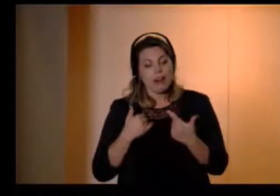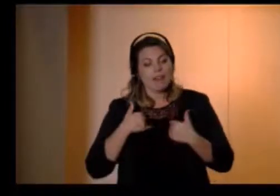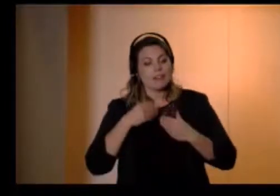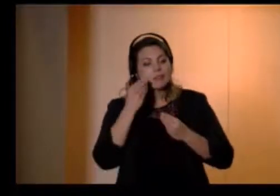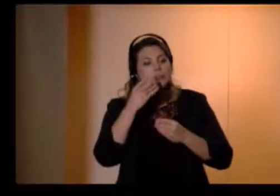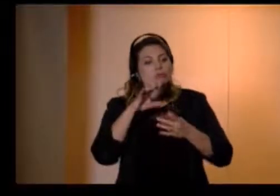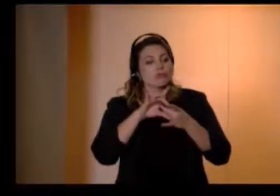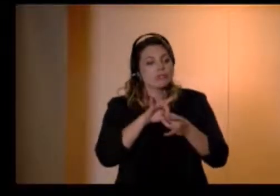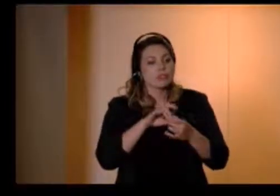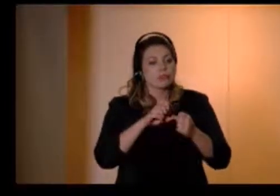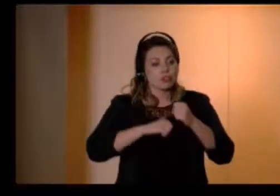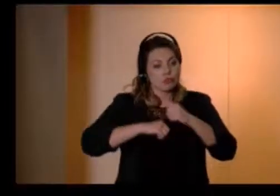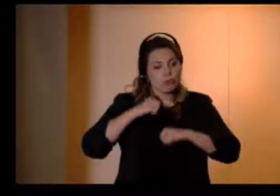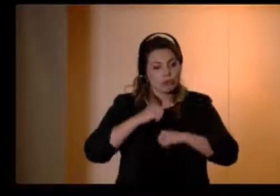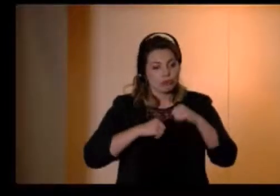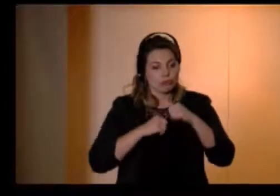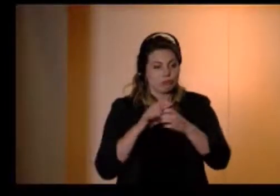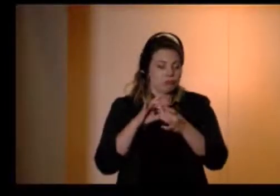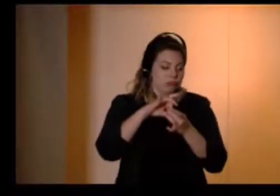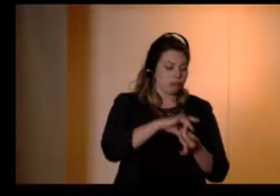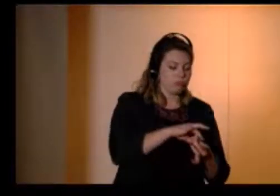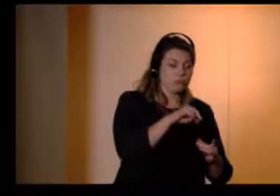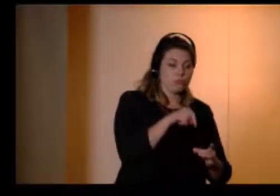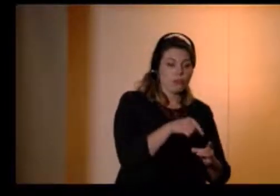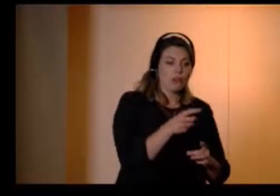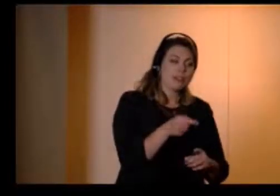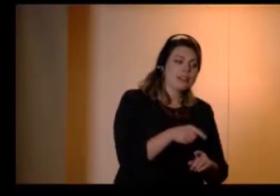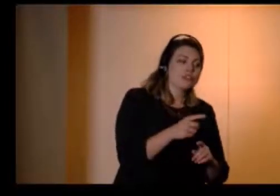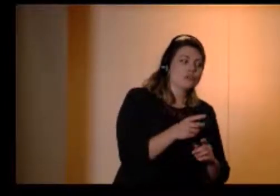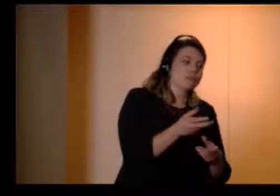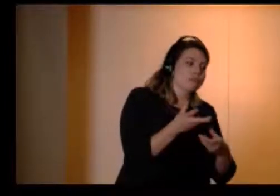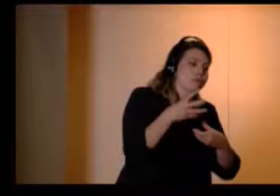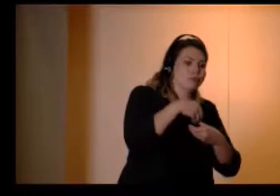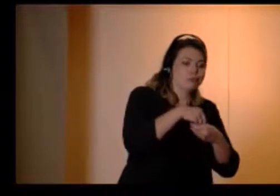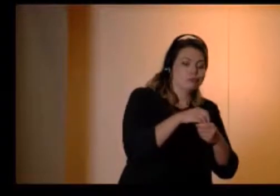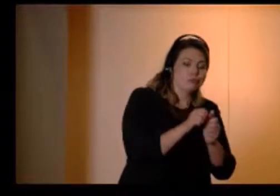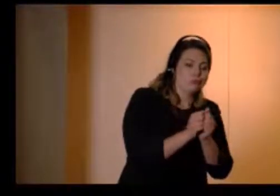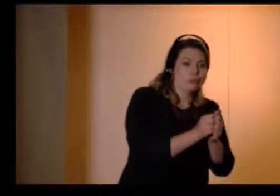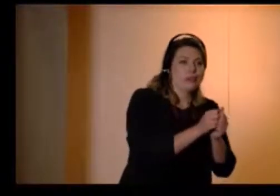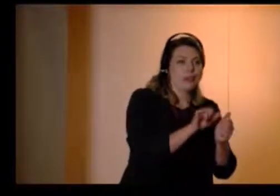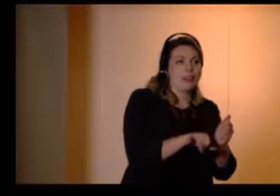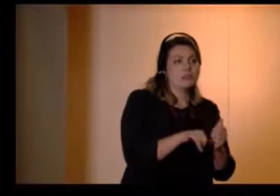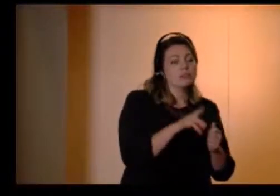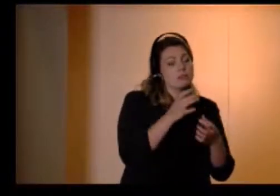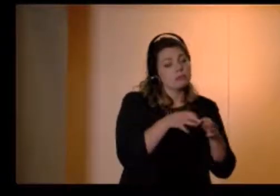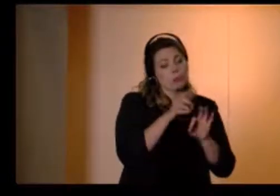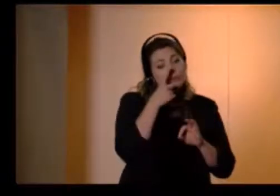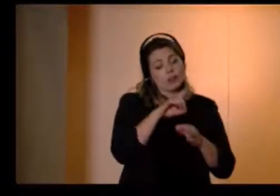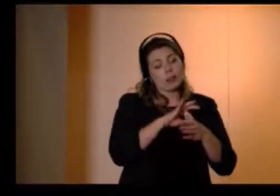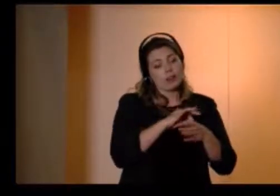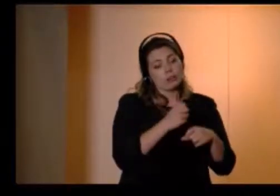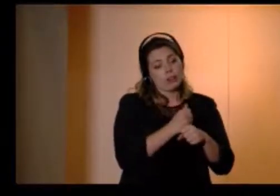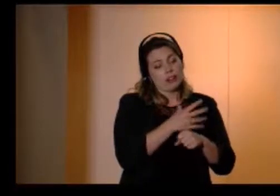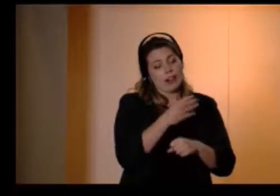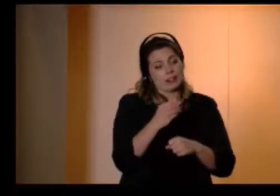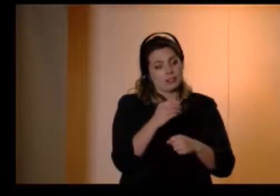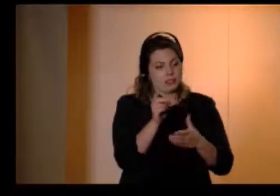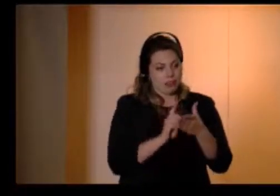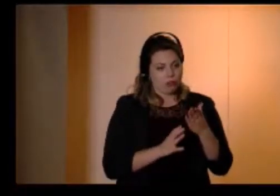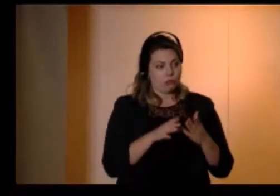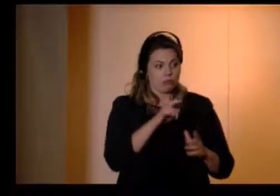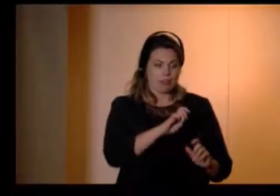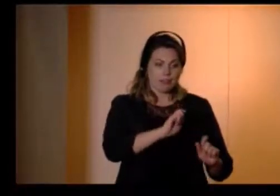structure is attached to the geometry and travels with it is important for content creators and designers so they can license and give